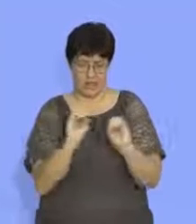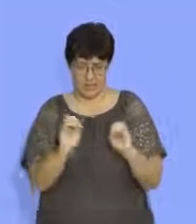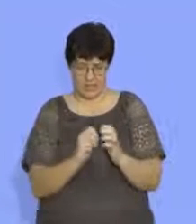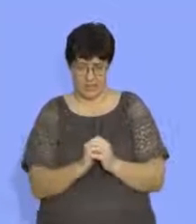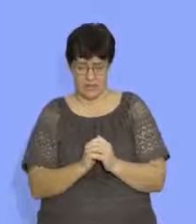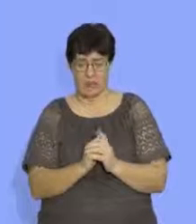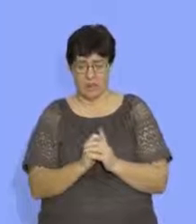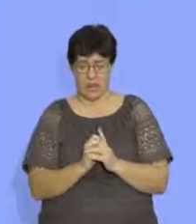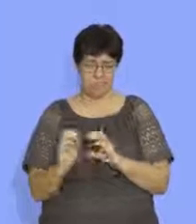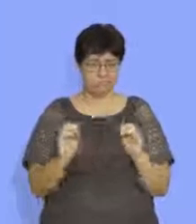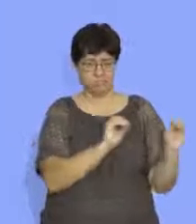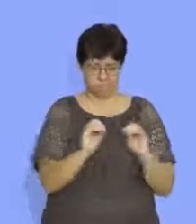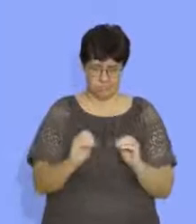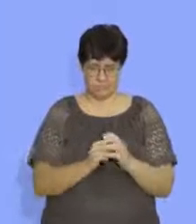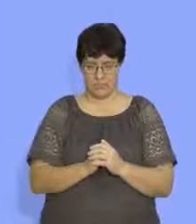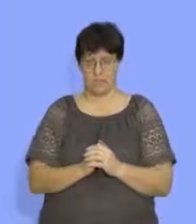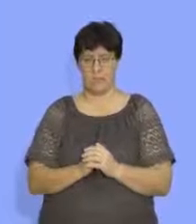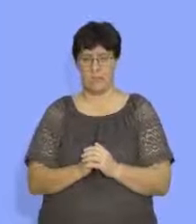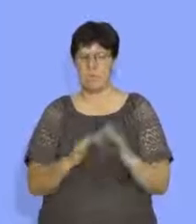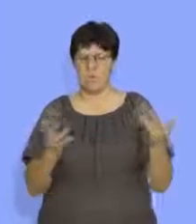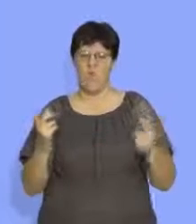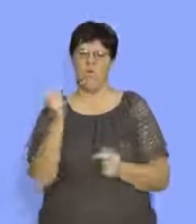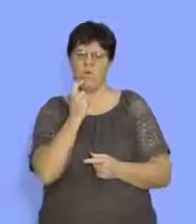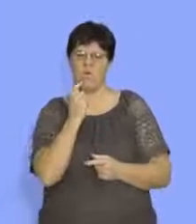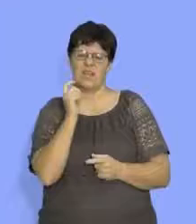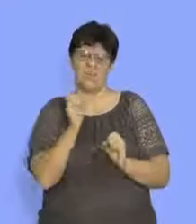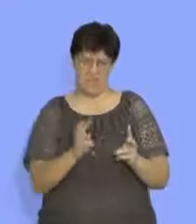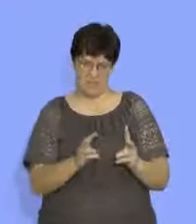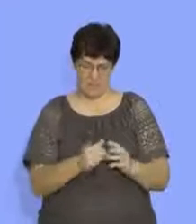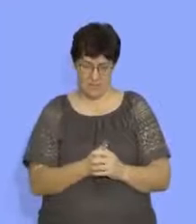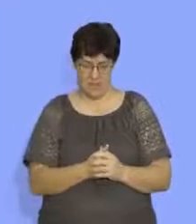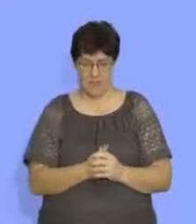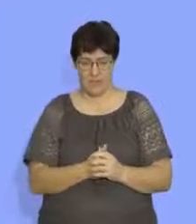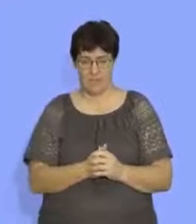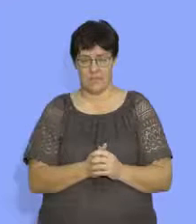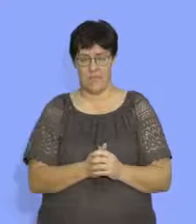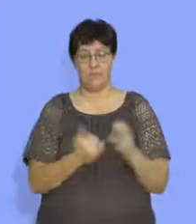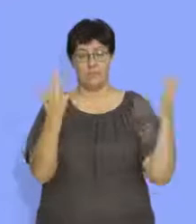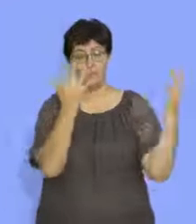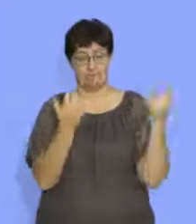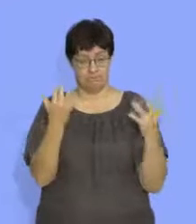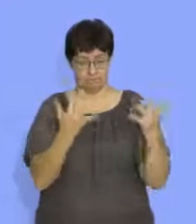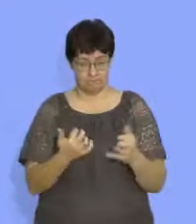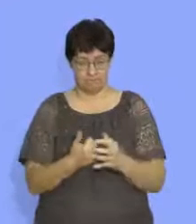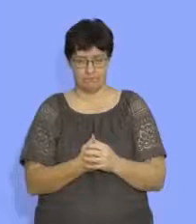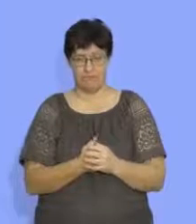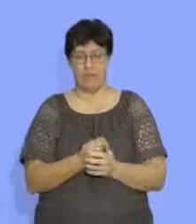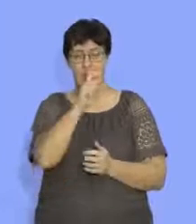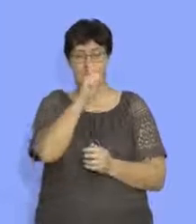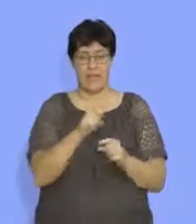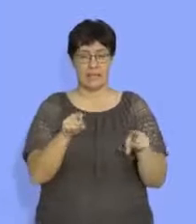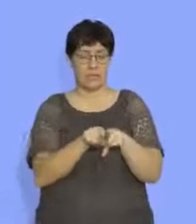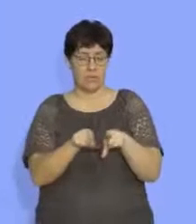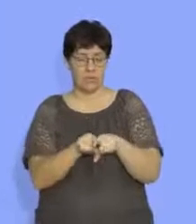just wrote them in the way that we are kind of used to. So to work out this, I will say my x